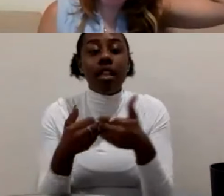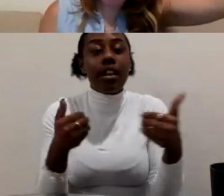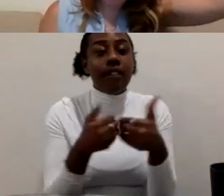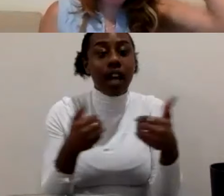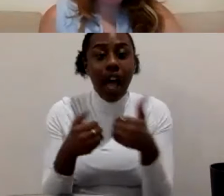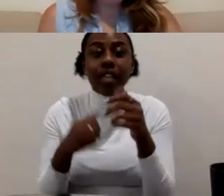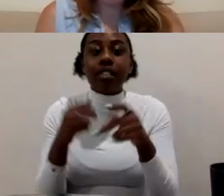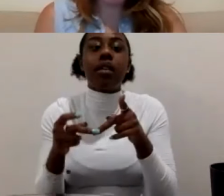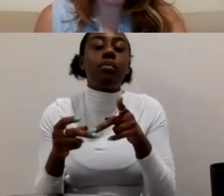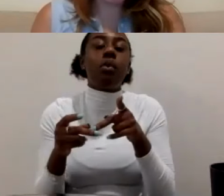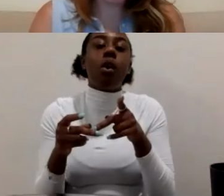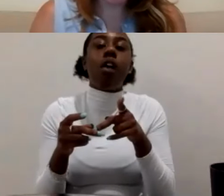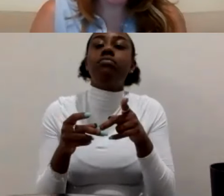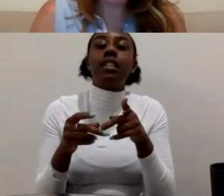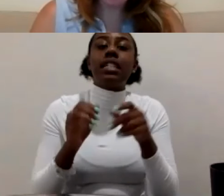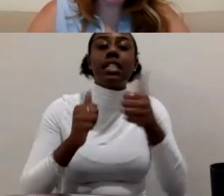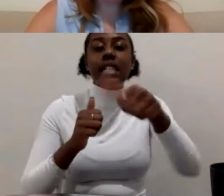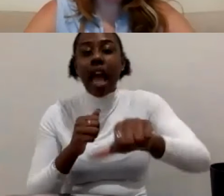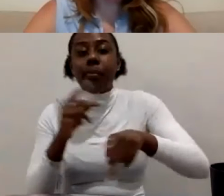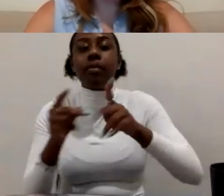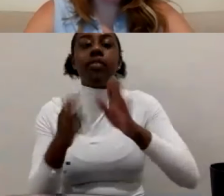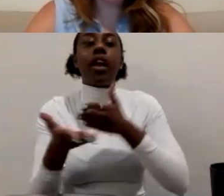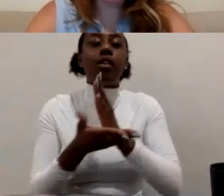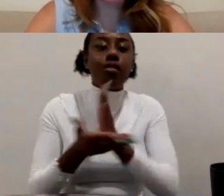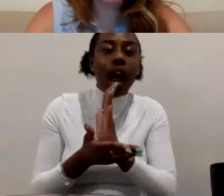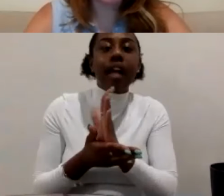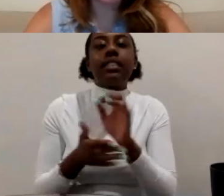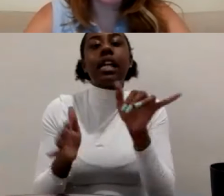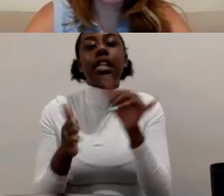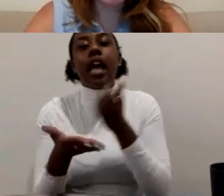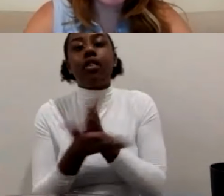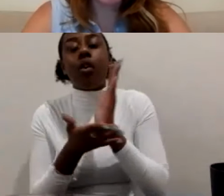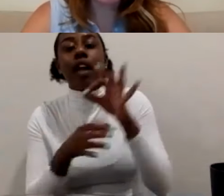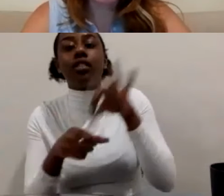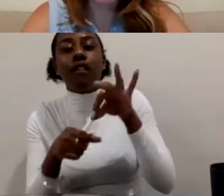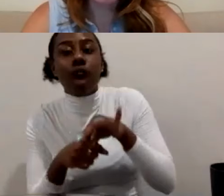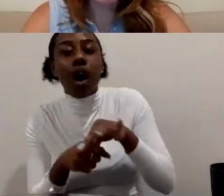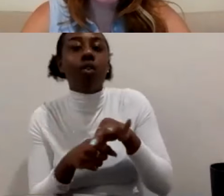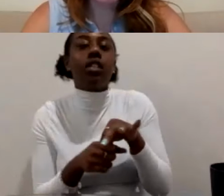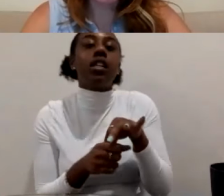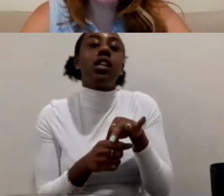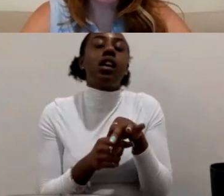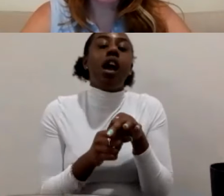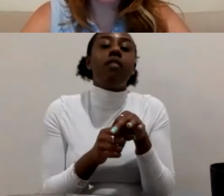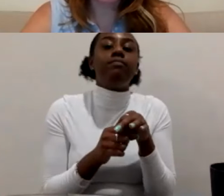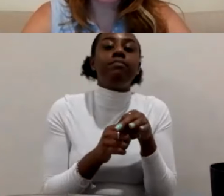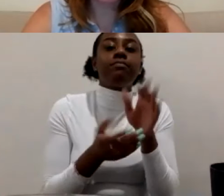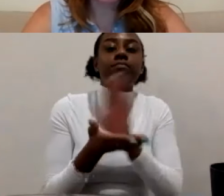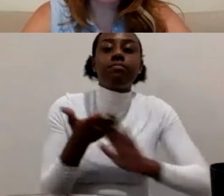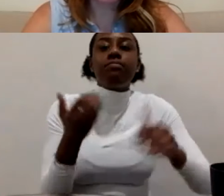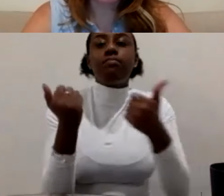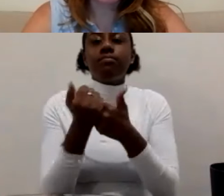or protections, thinking of like taking away rights to vote, federal student aid, access to public housing